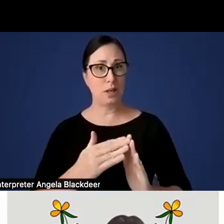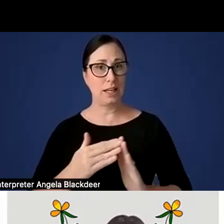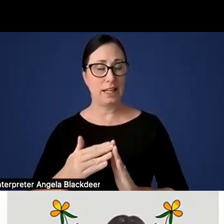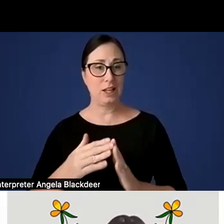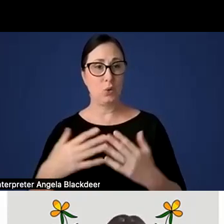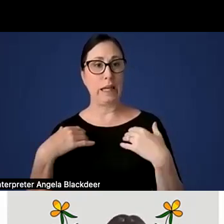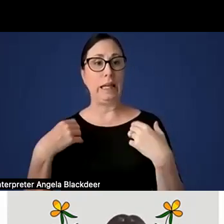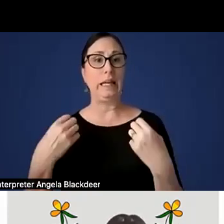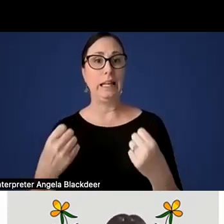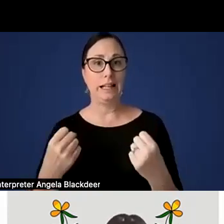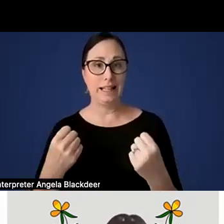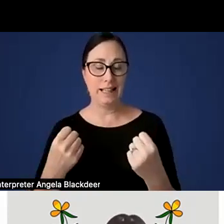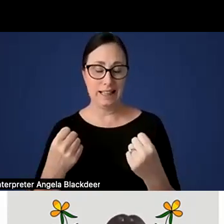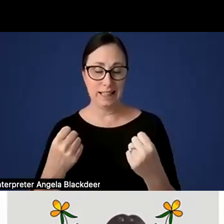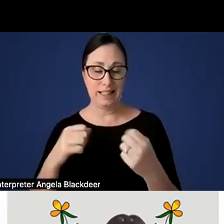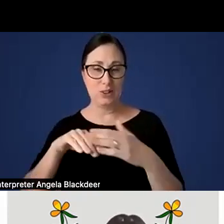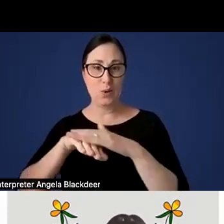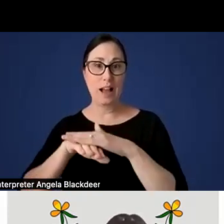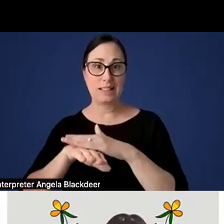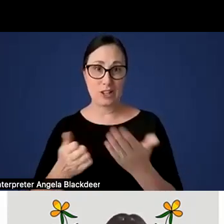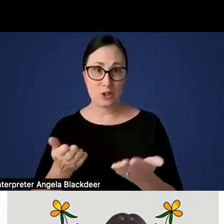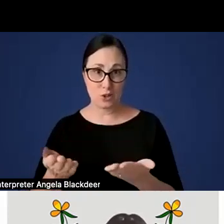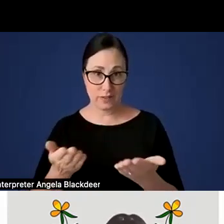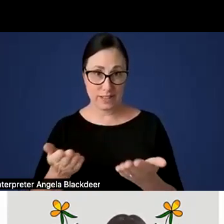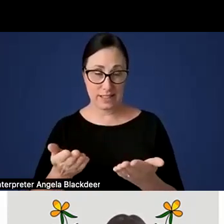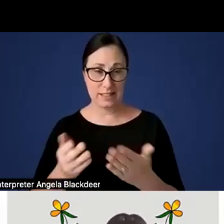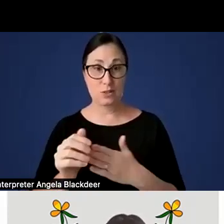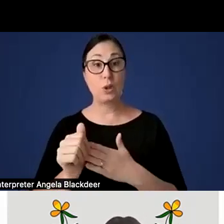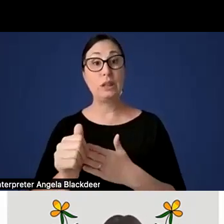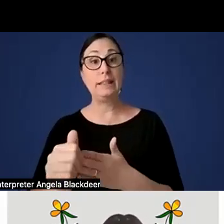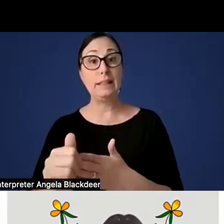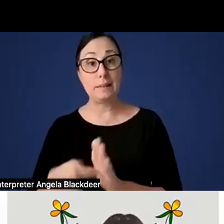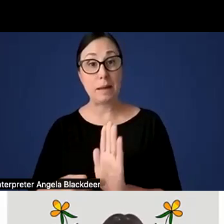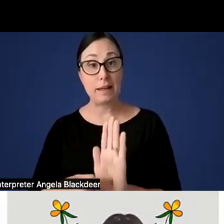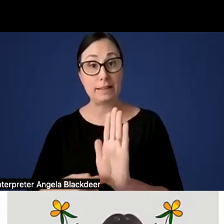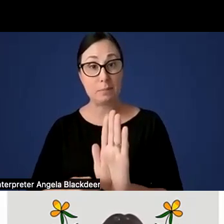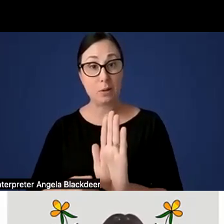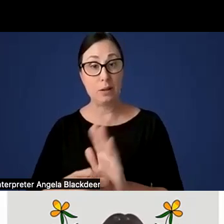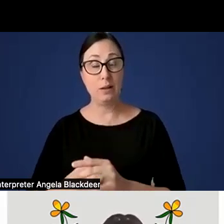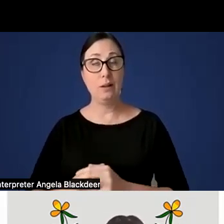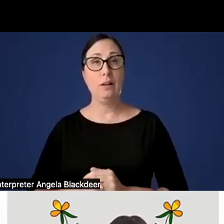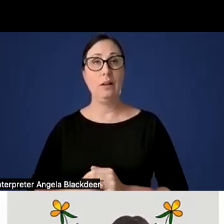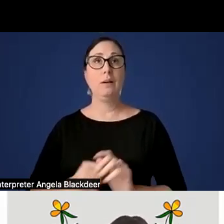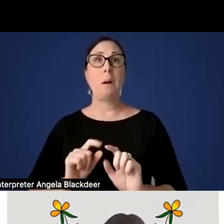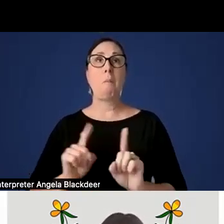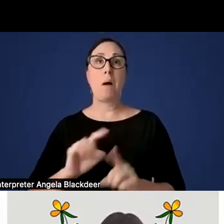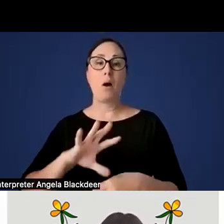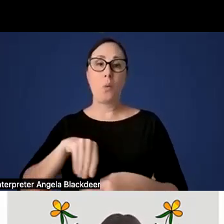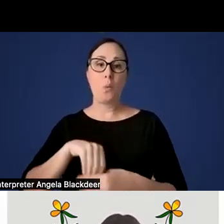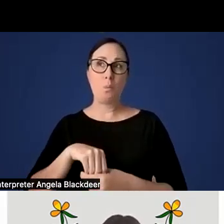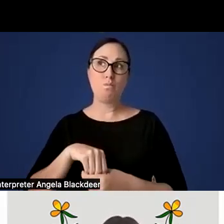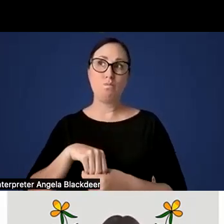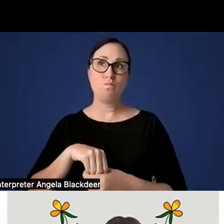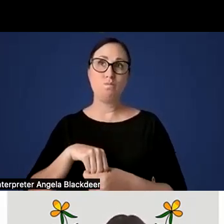access services, not only to lead by example, but also then to be able to be of service and to be able to see these things